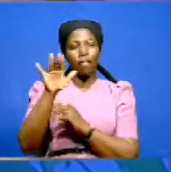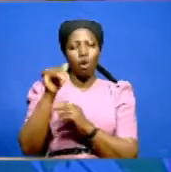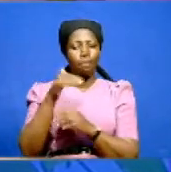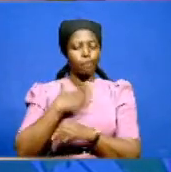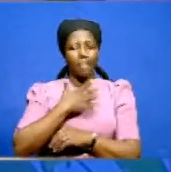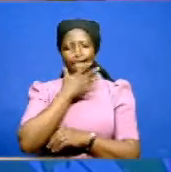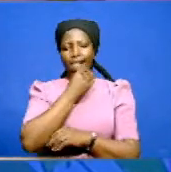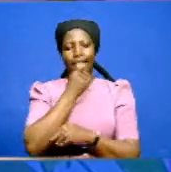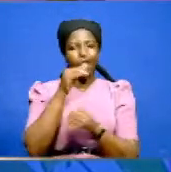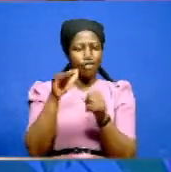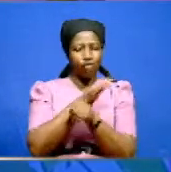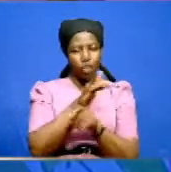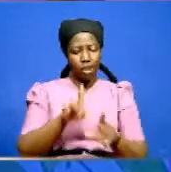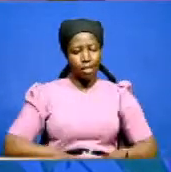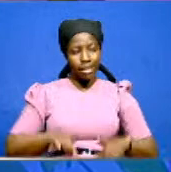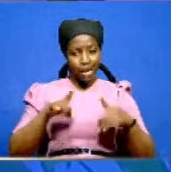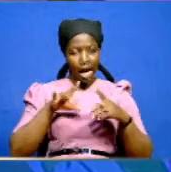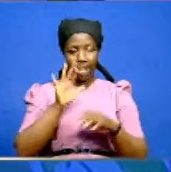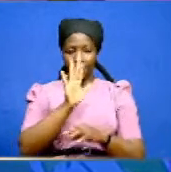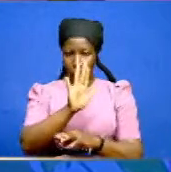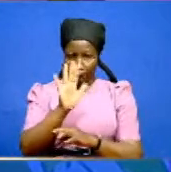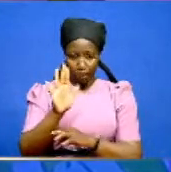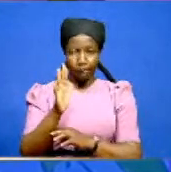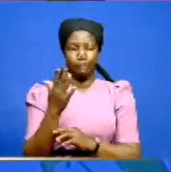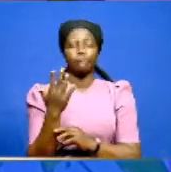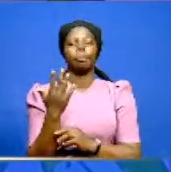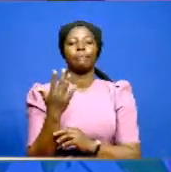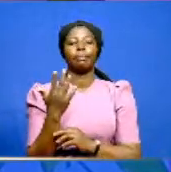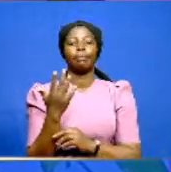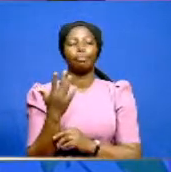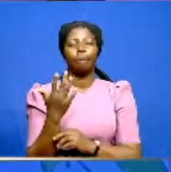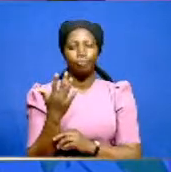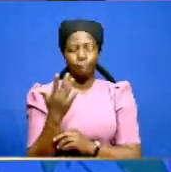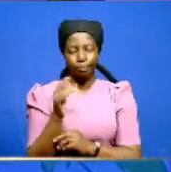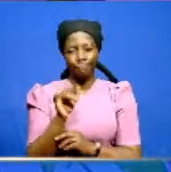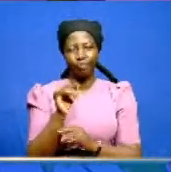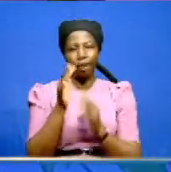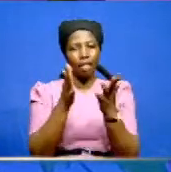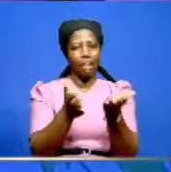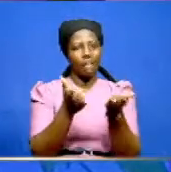life is the need